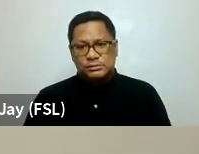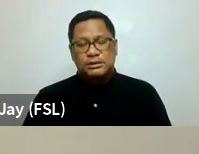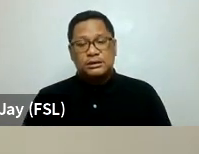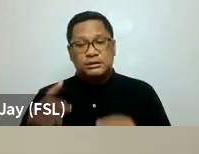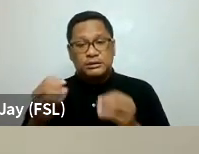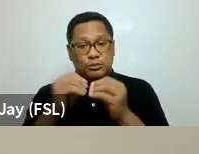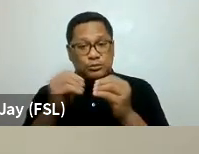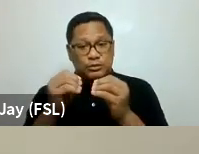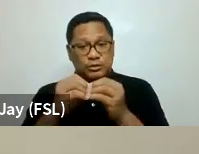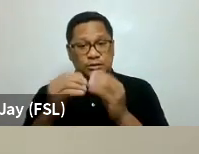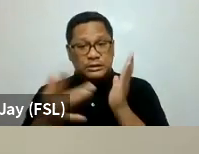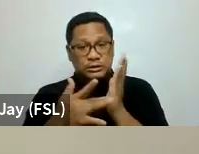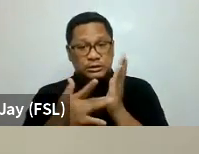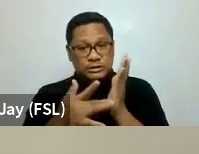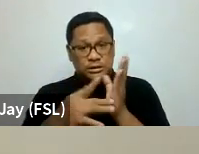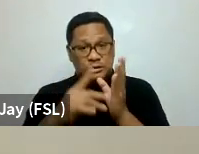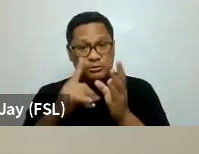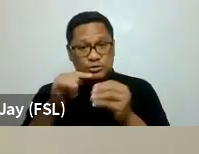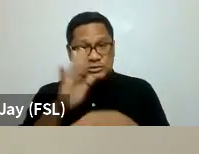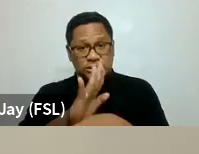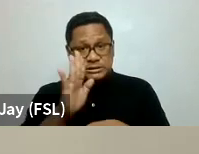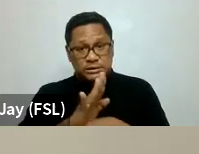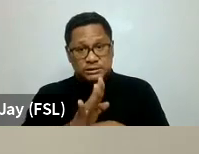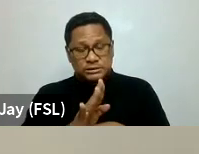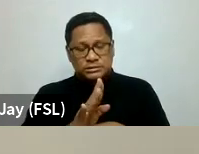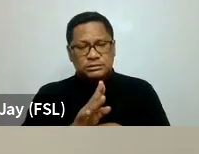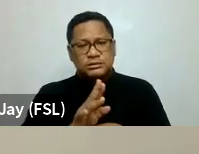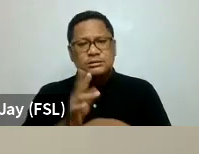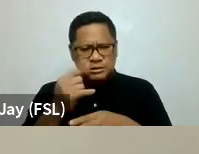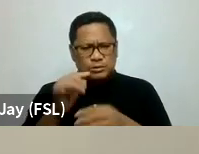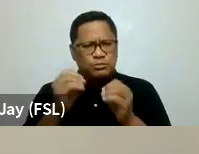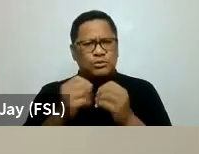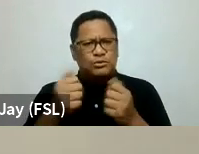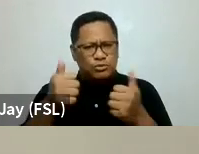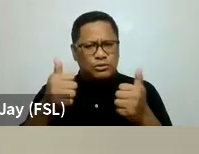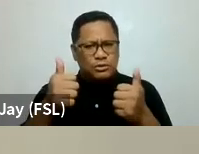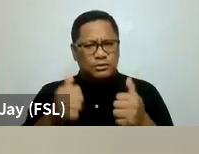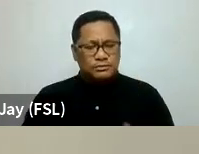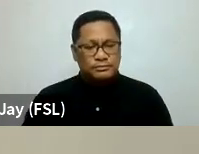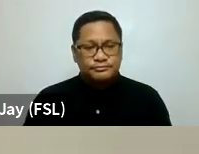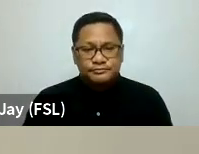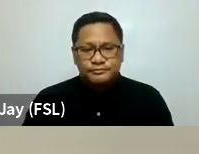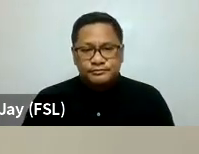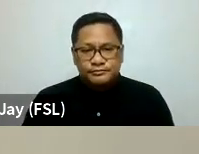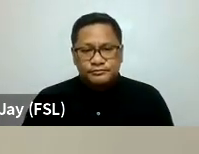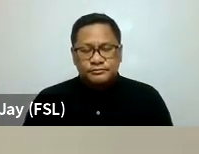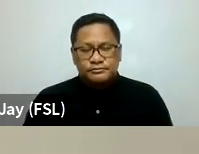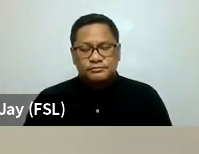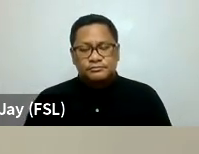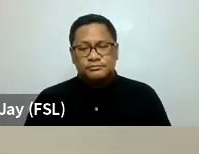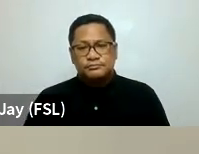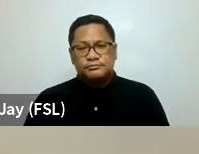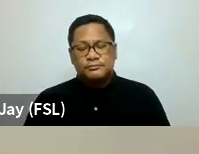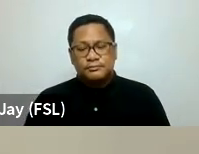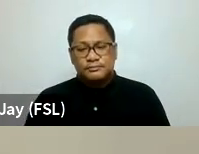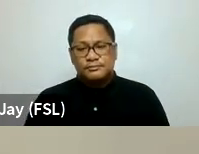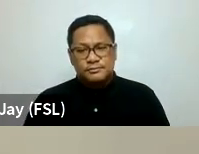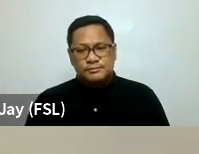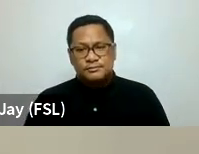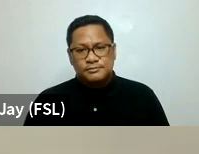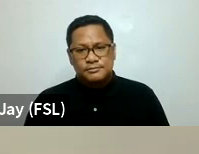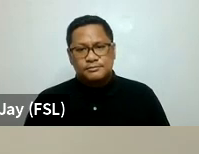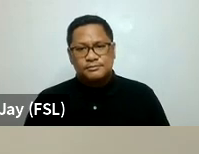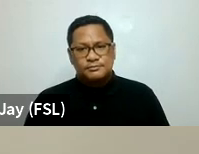about the technology of your business, the better you would become at it. And